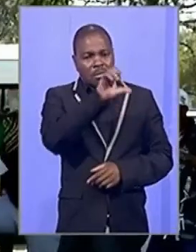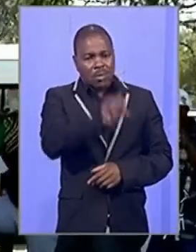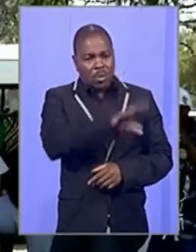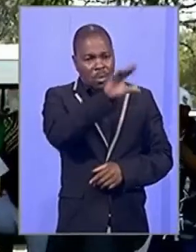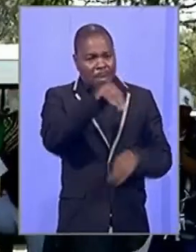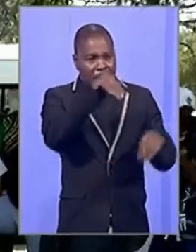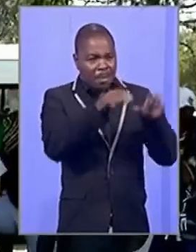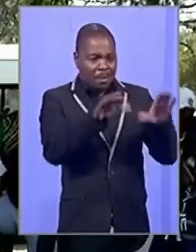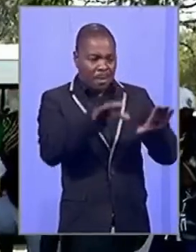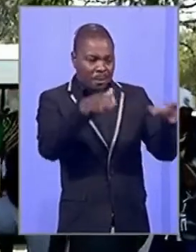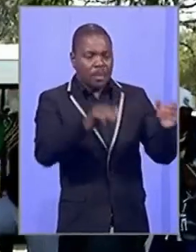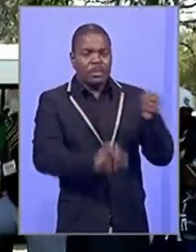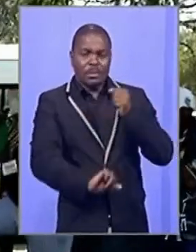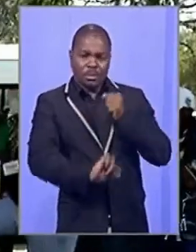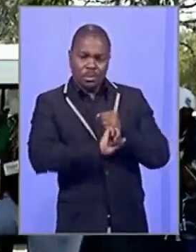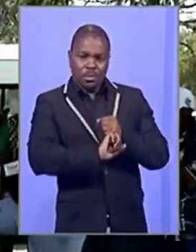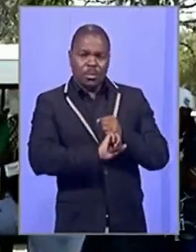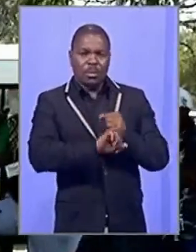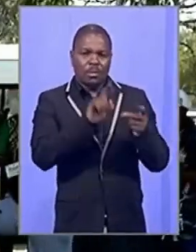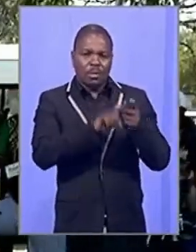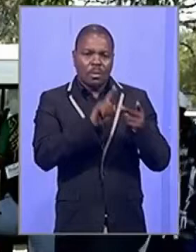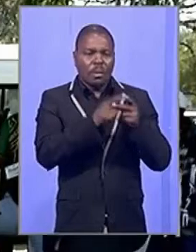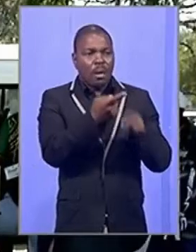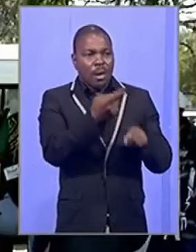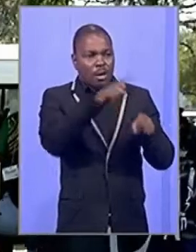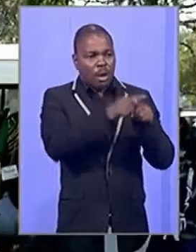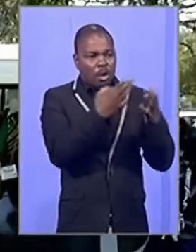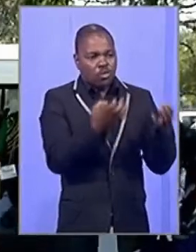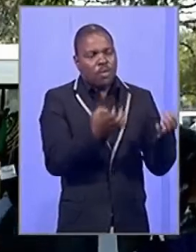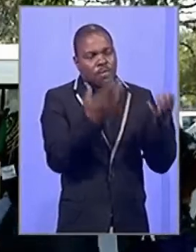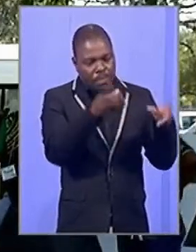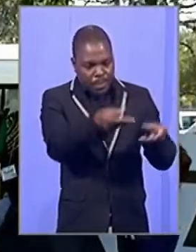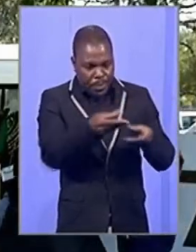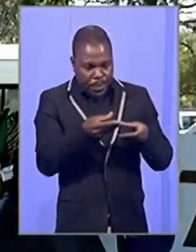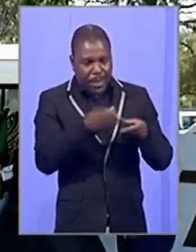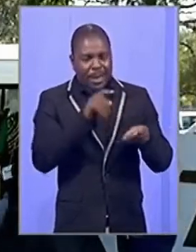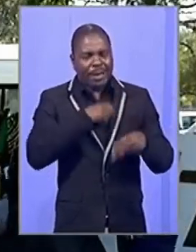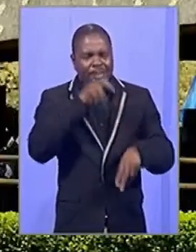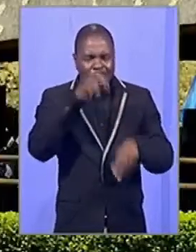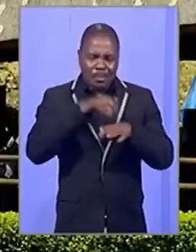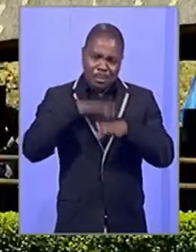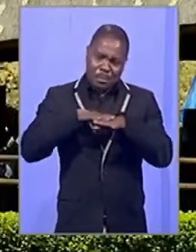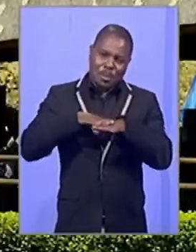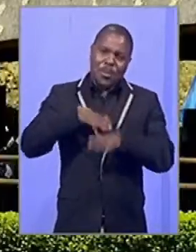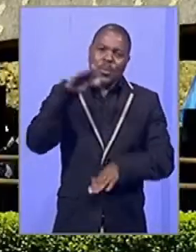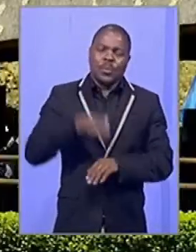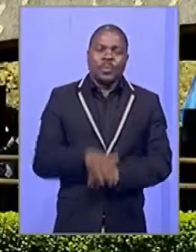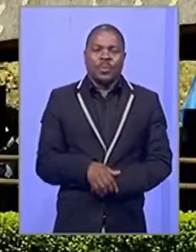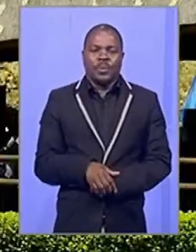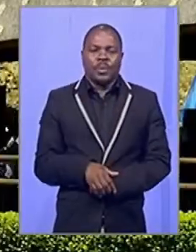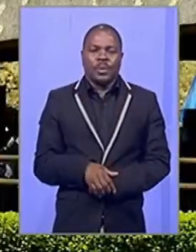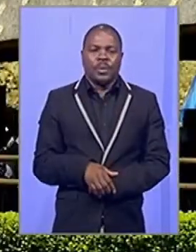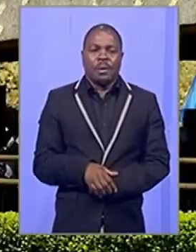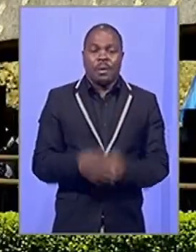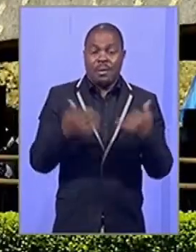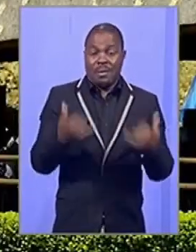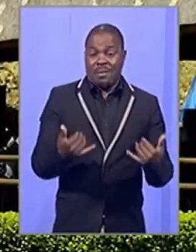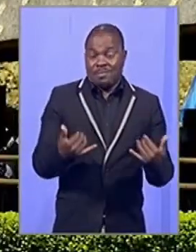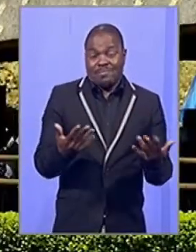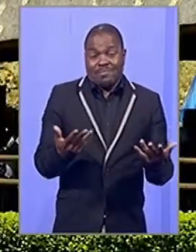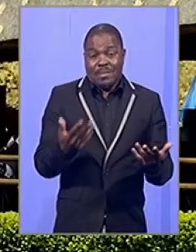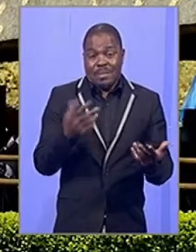supportive and has actually also provided us some additional resources, but we need much more resources. Gone yaanong ka ntlha tlhoko